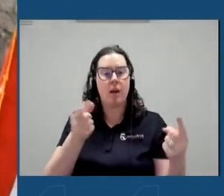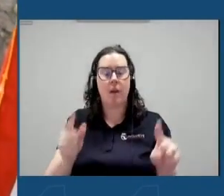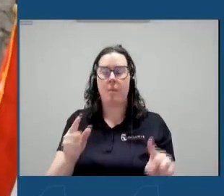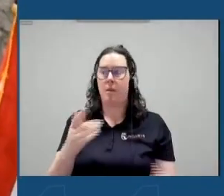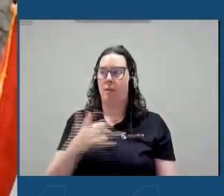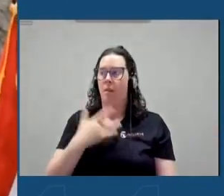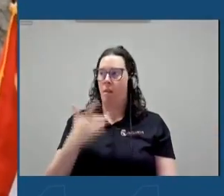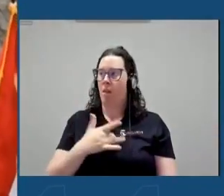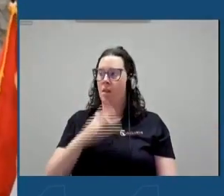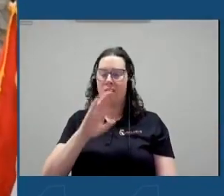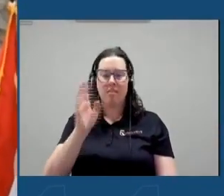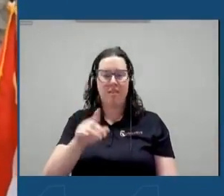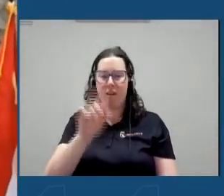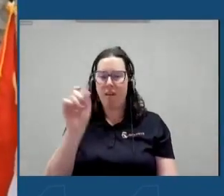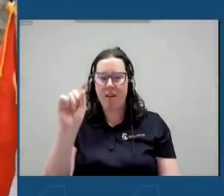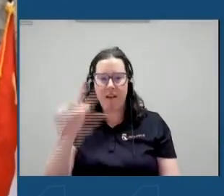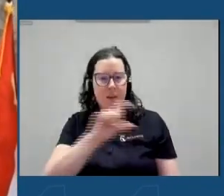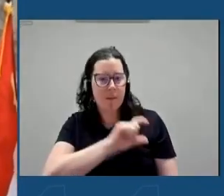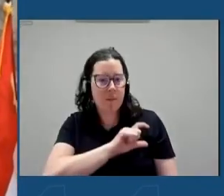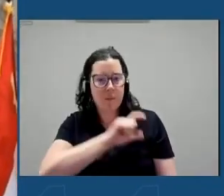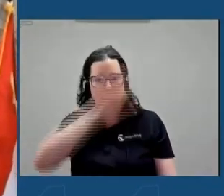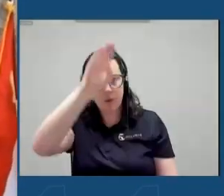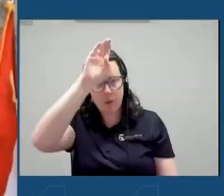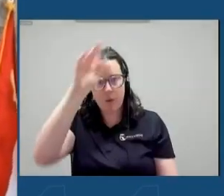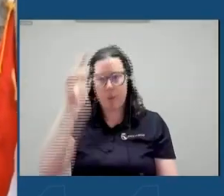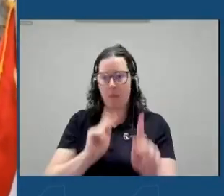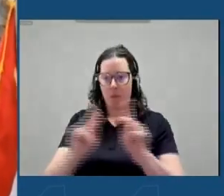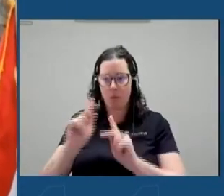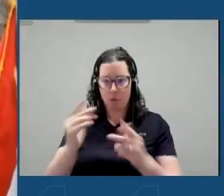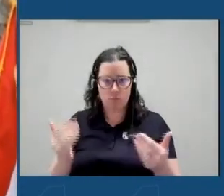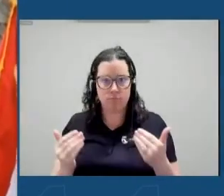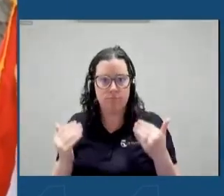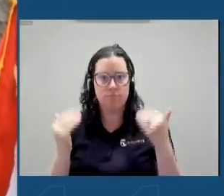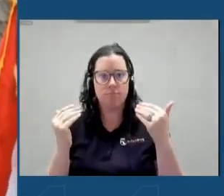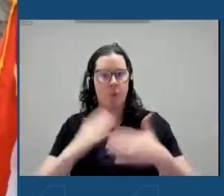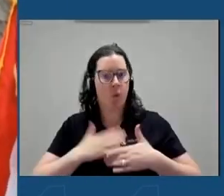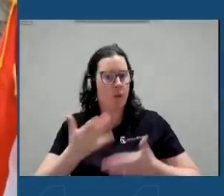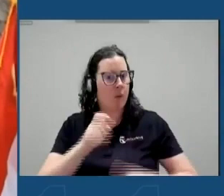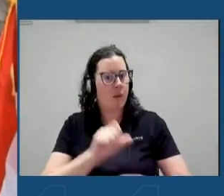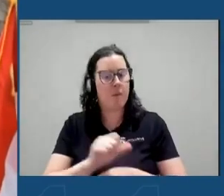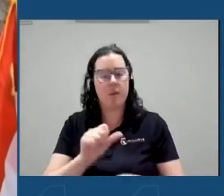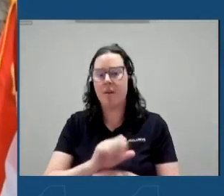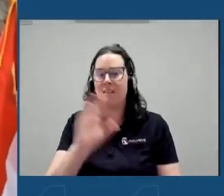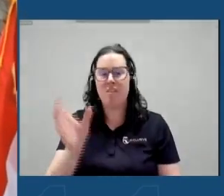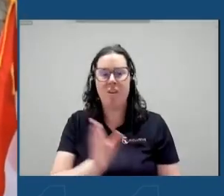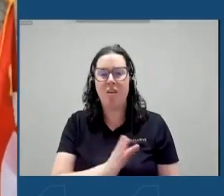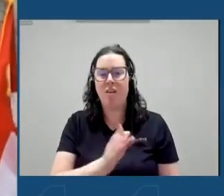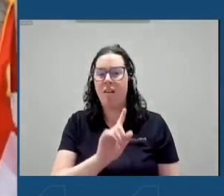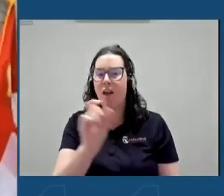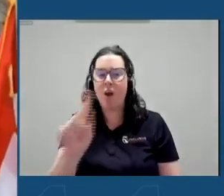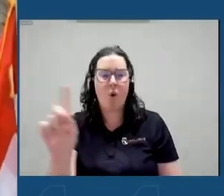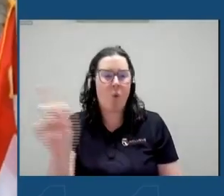first responders or those who stepped up where they worshiped or what country they came